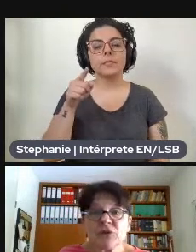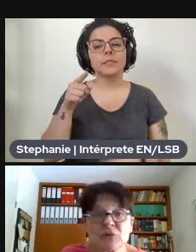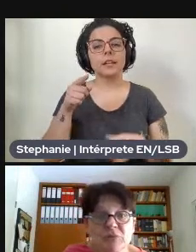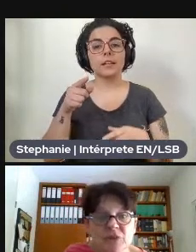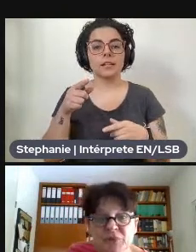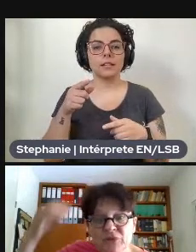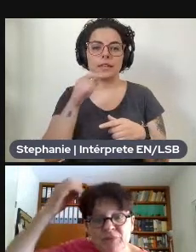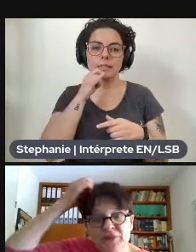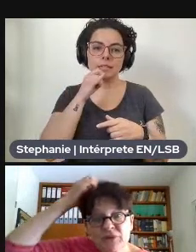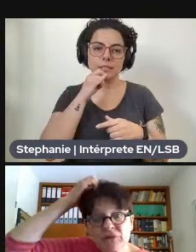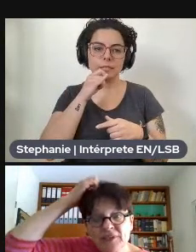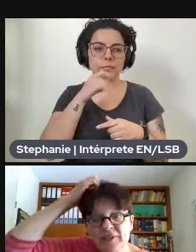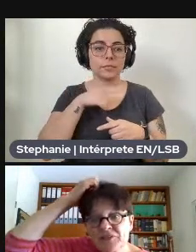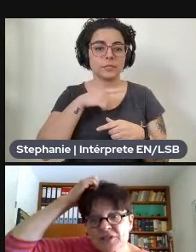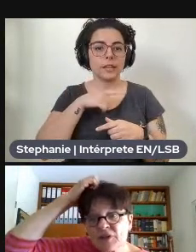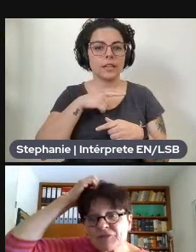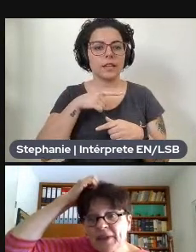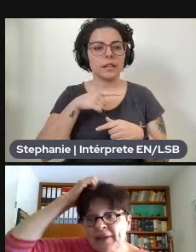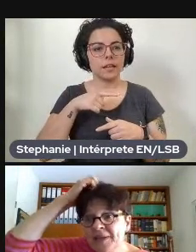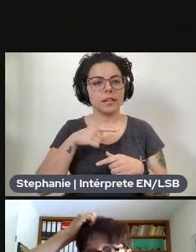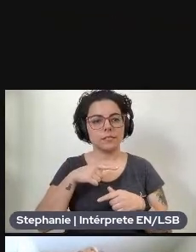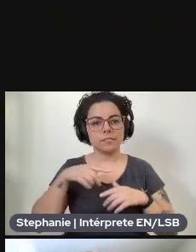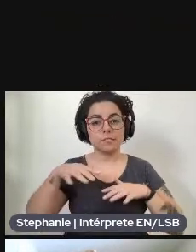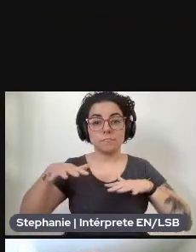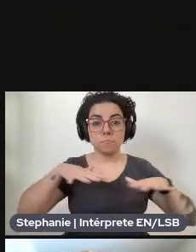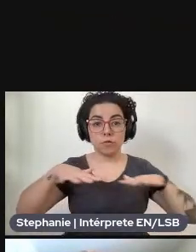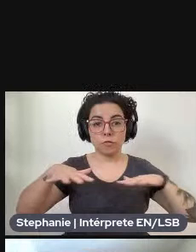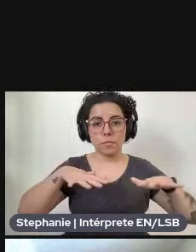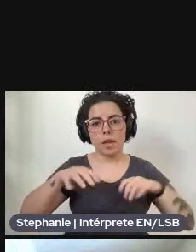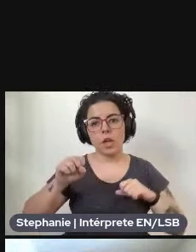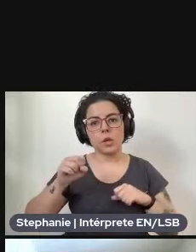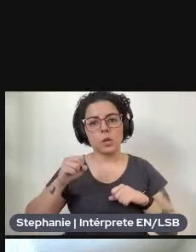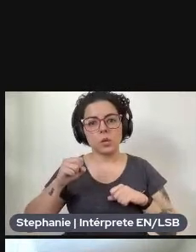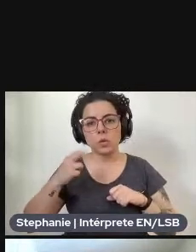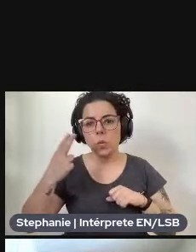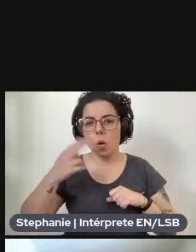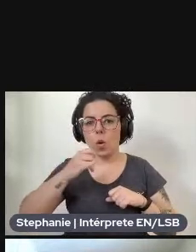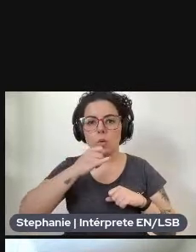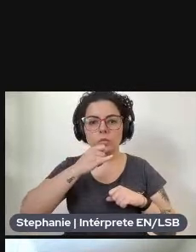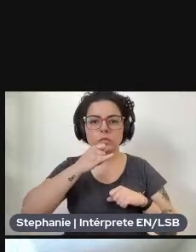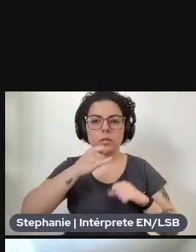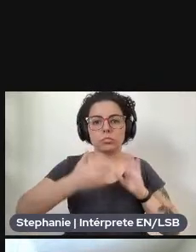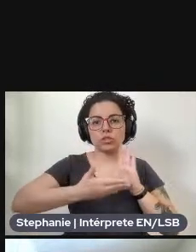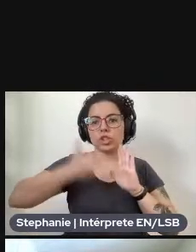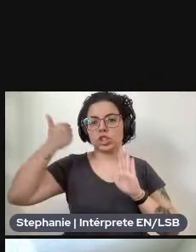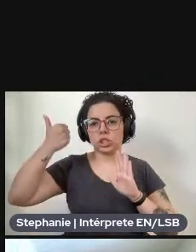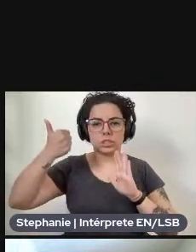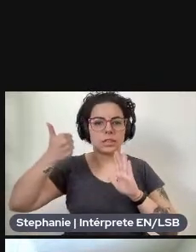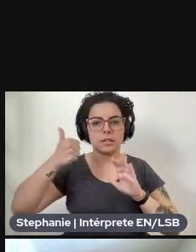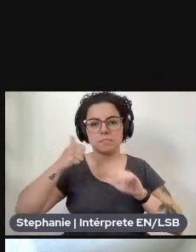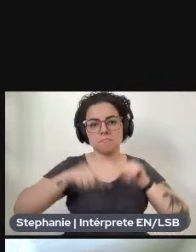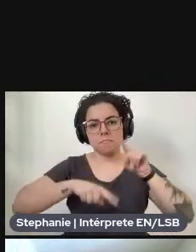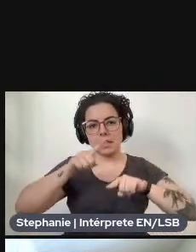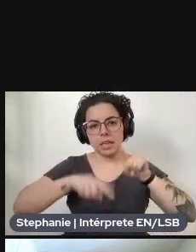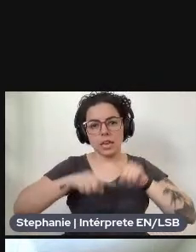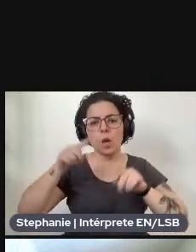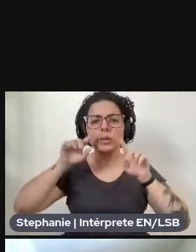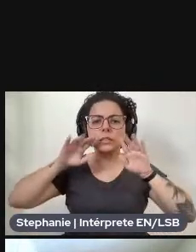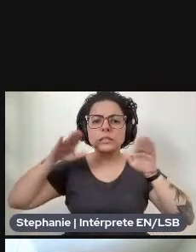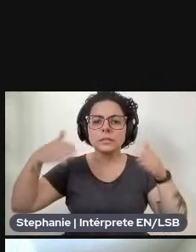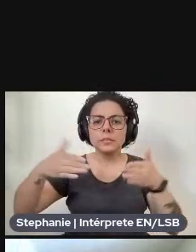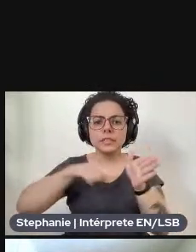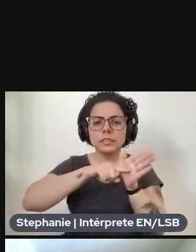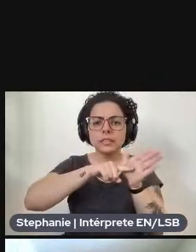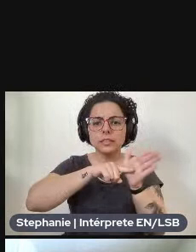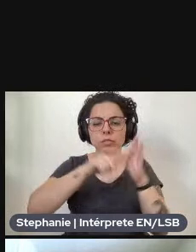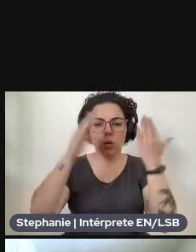movement or deletion of any material specified in the course of analysis. So this is